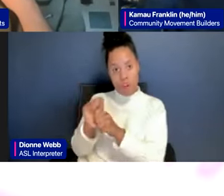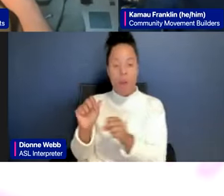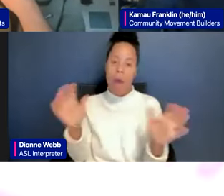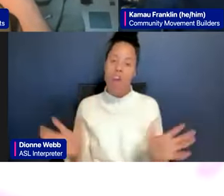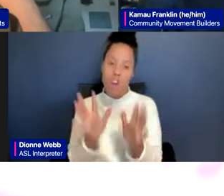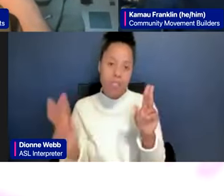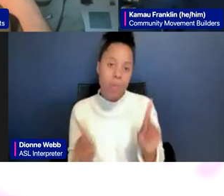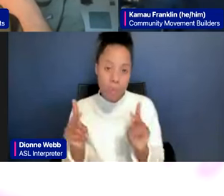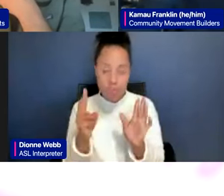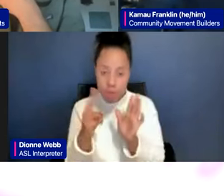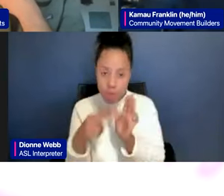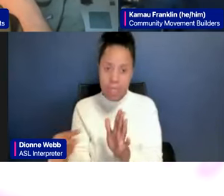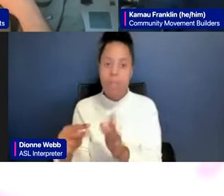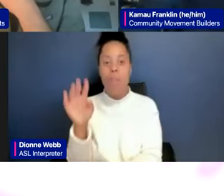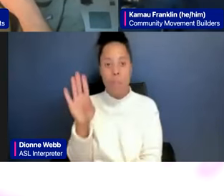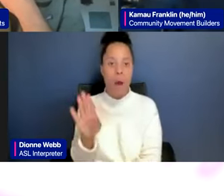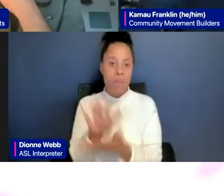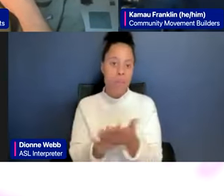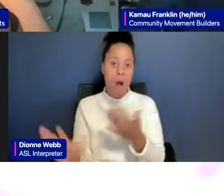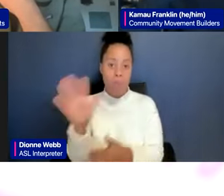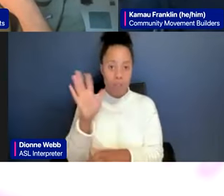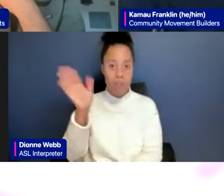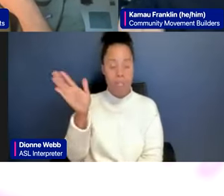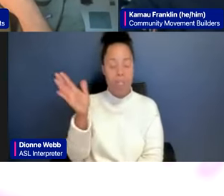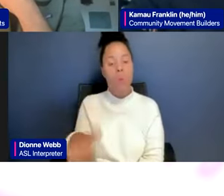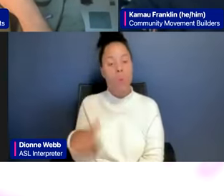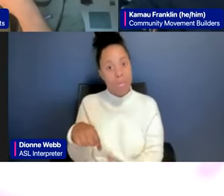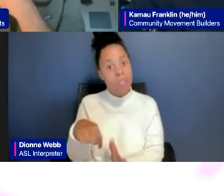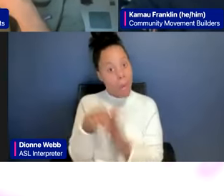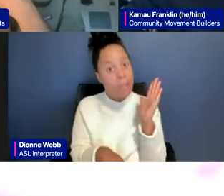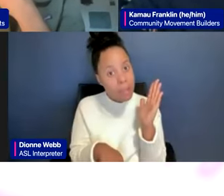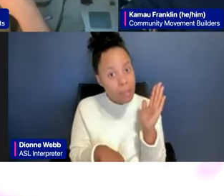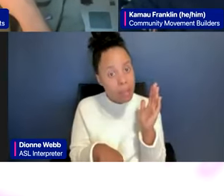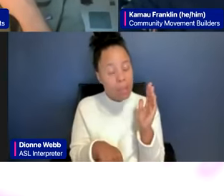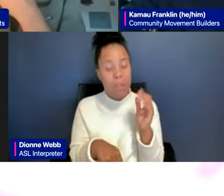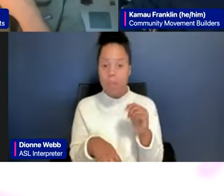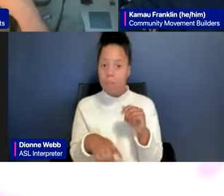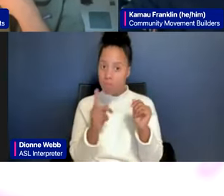read the Boston College speech. It's dense and it's beautiful.